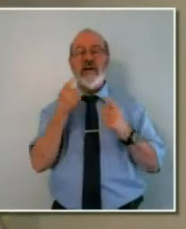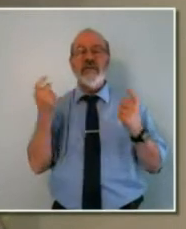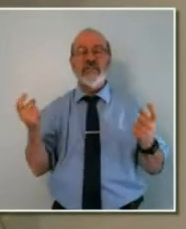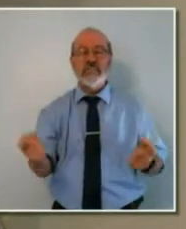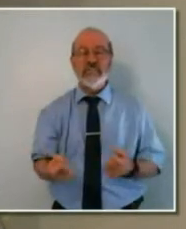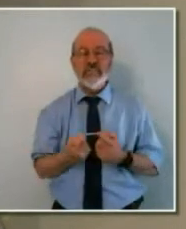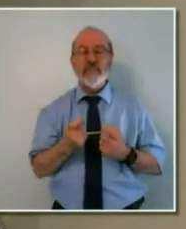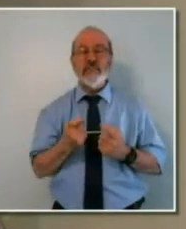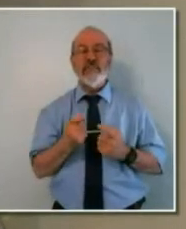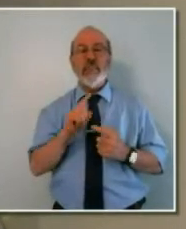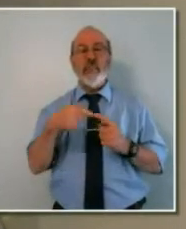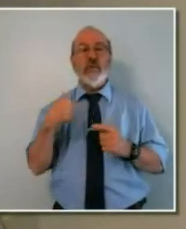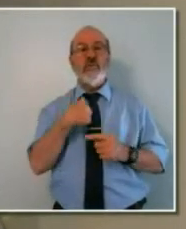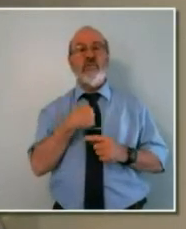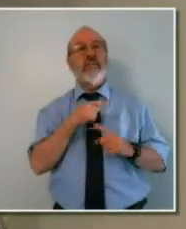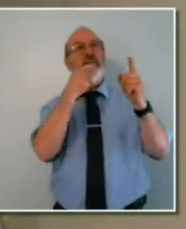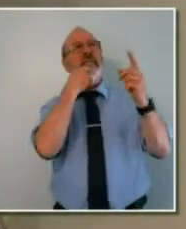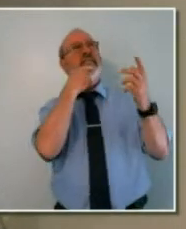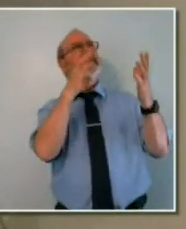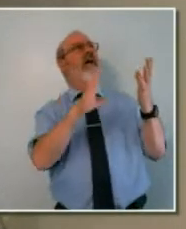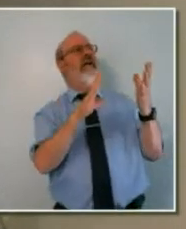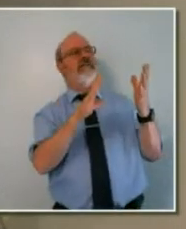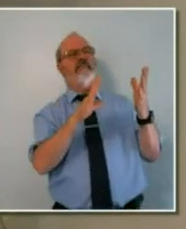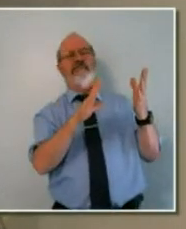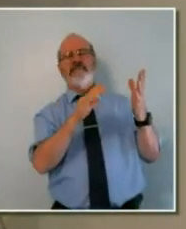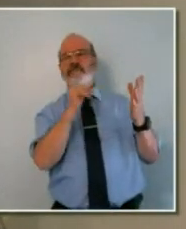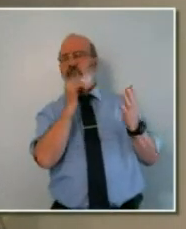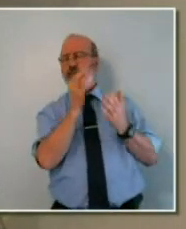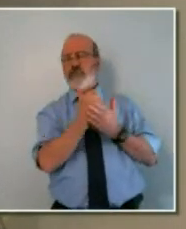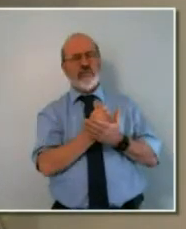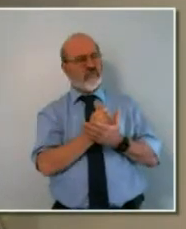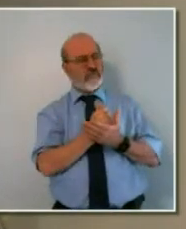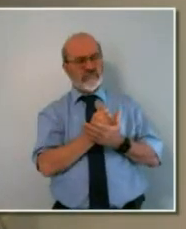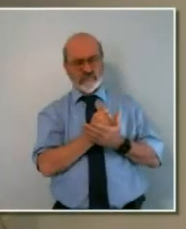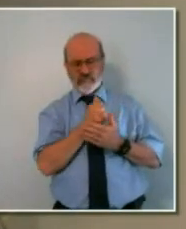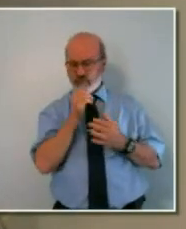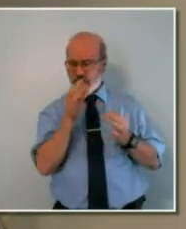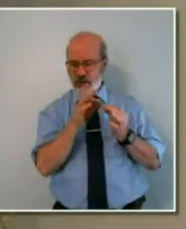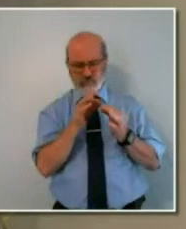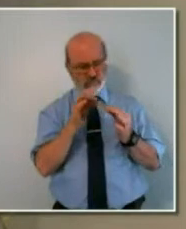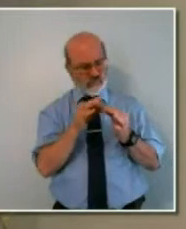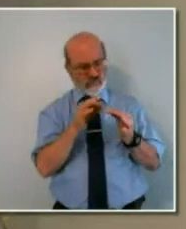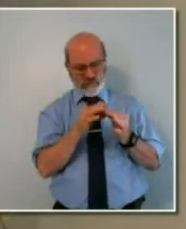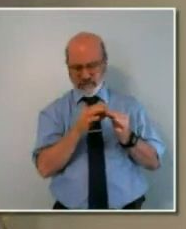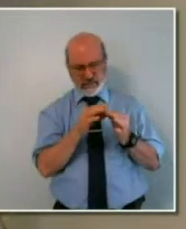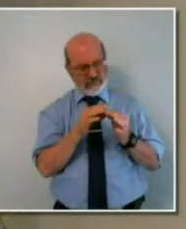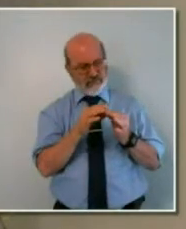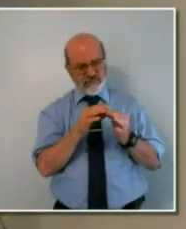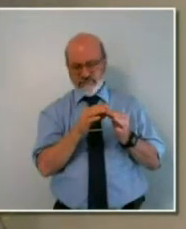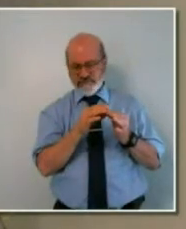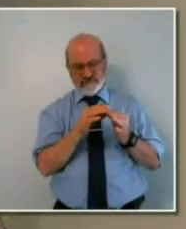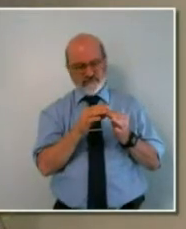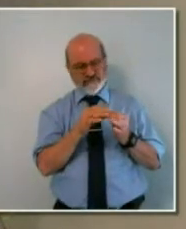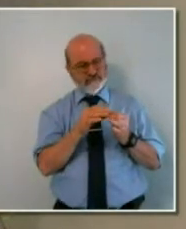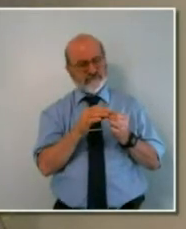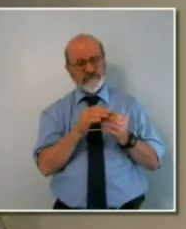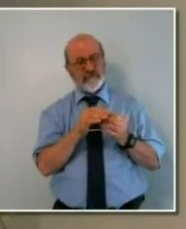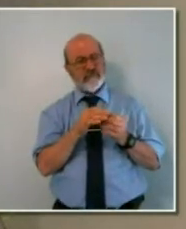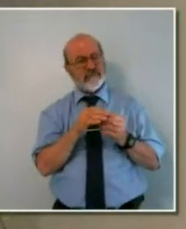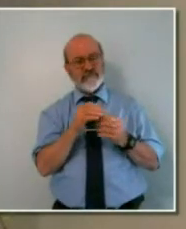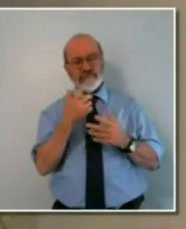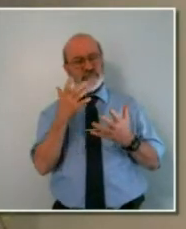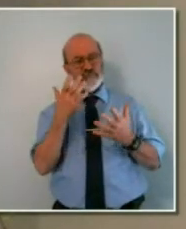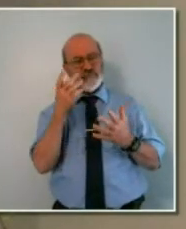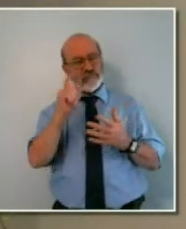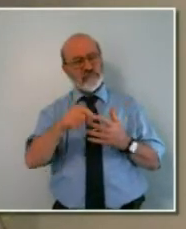It's when we come saying, God, we do not deserve it. We are unworthy. We are unworthy. We must